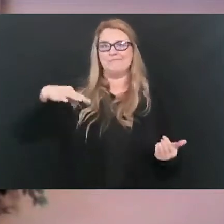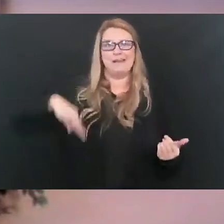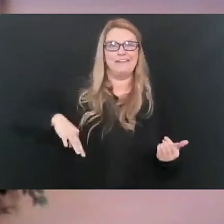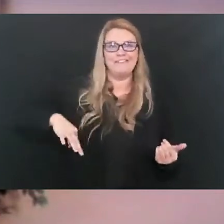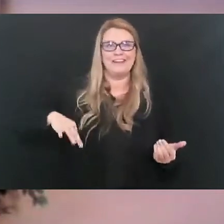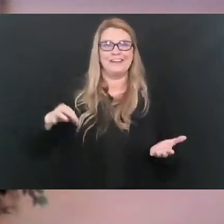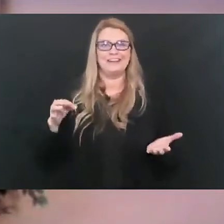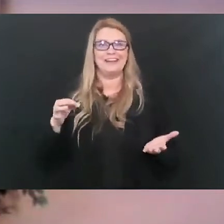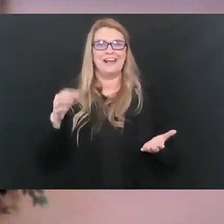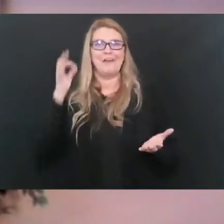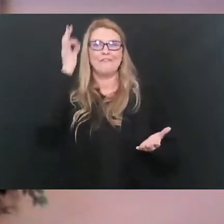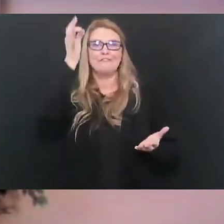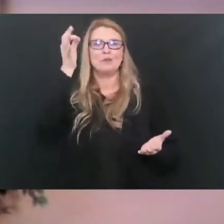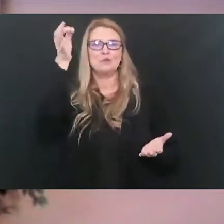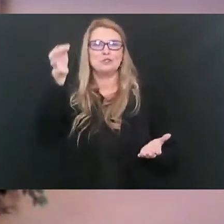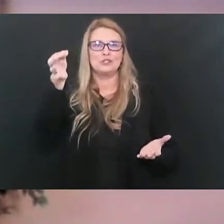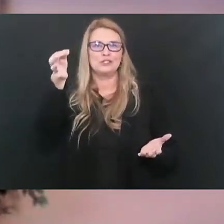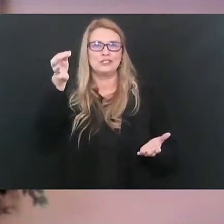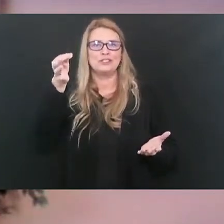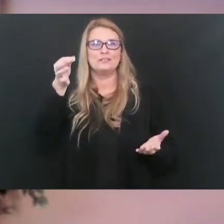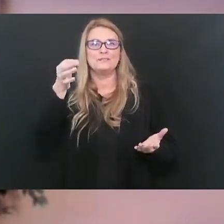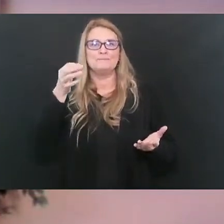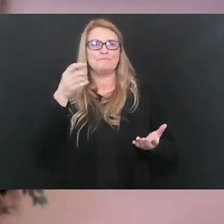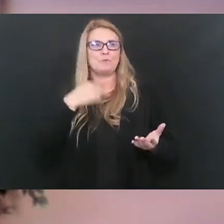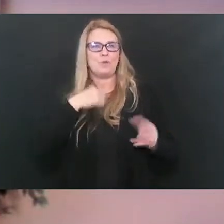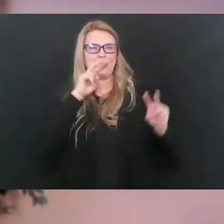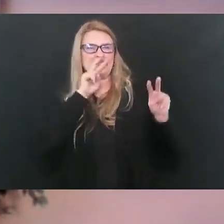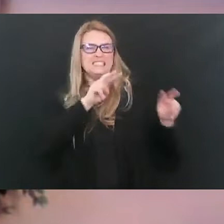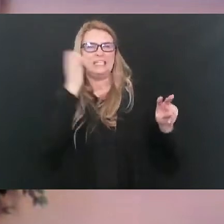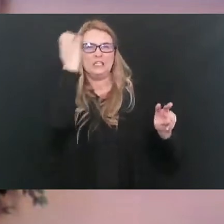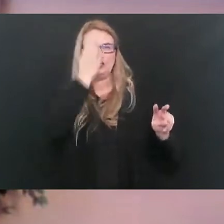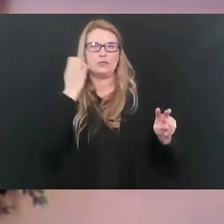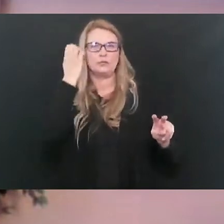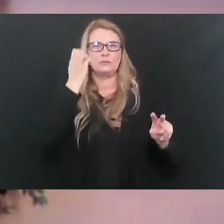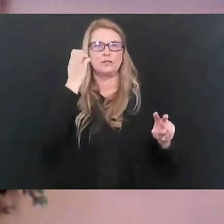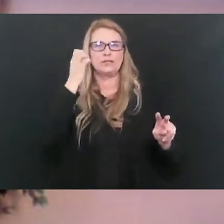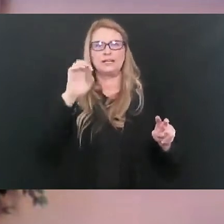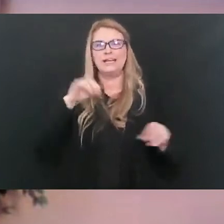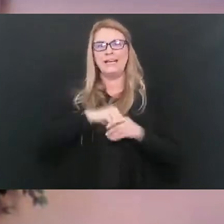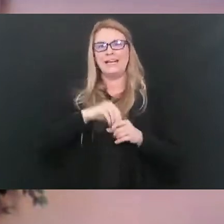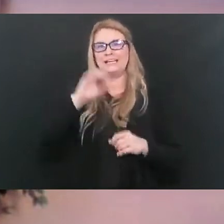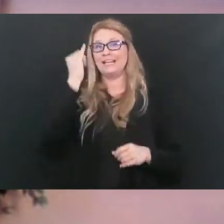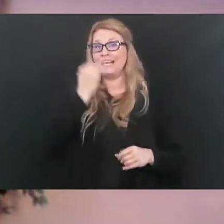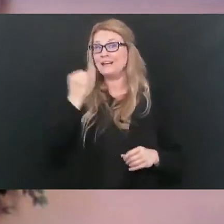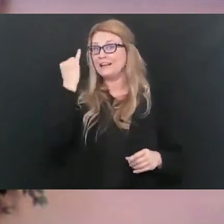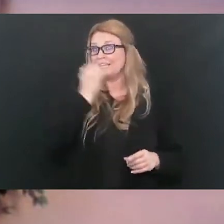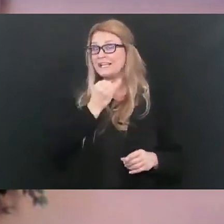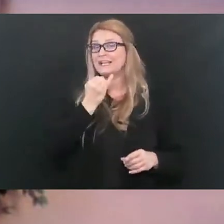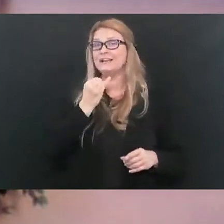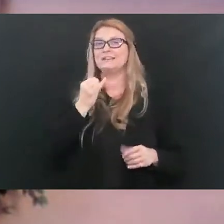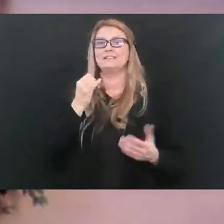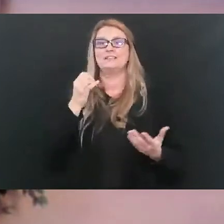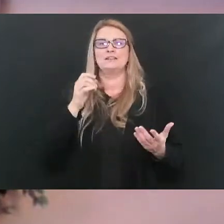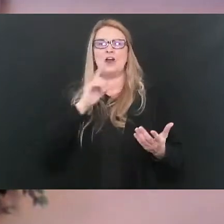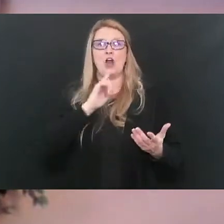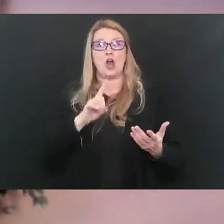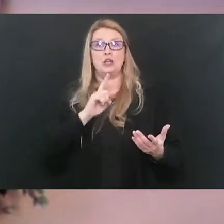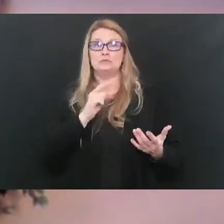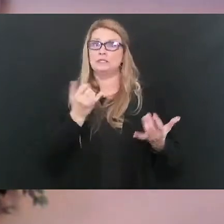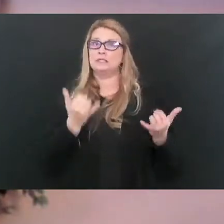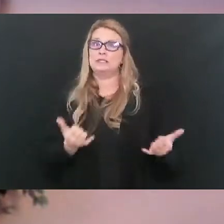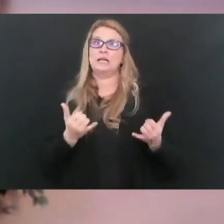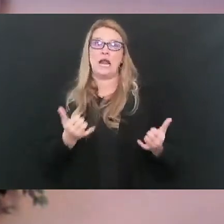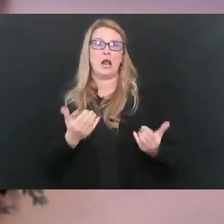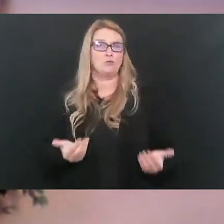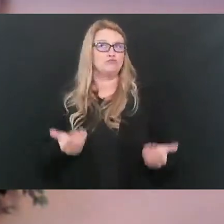of the future as we look to Europe. We know that countries like Germany and Italy are really getting overrun